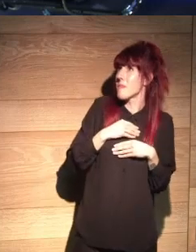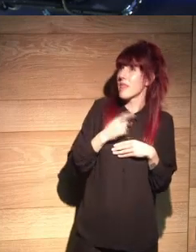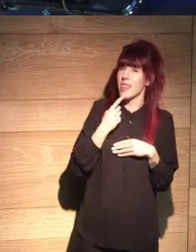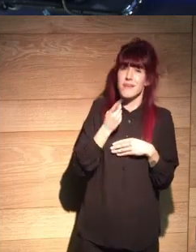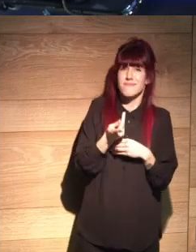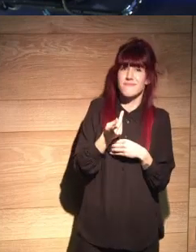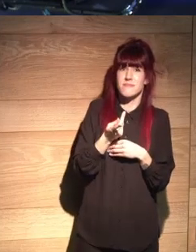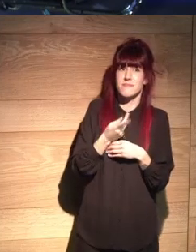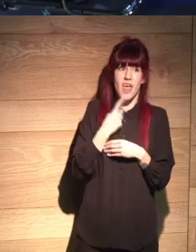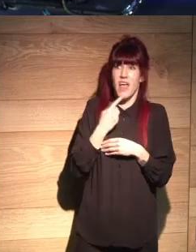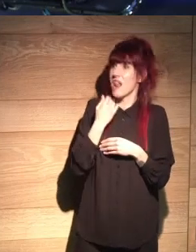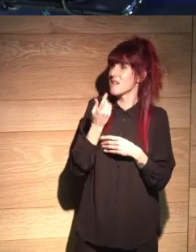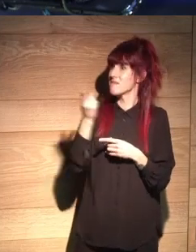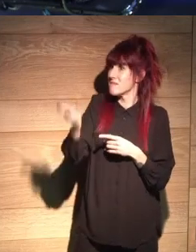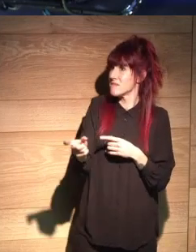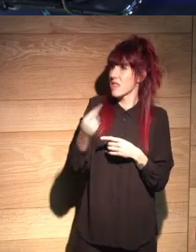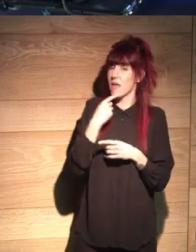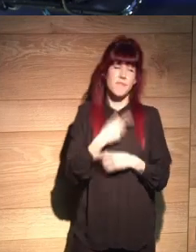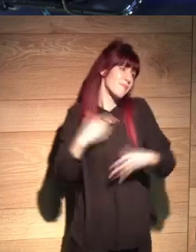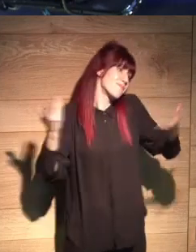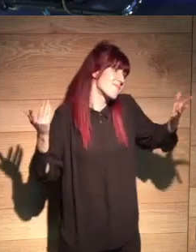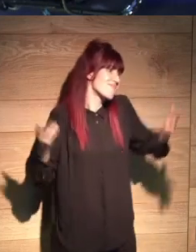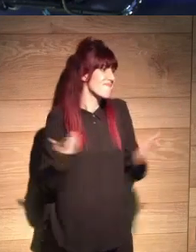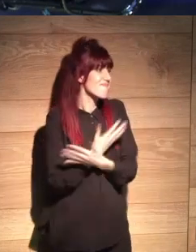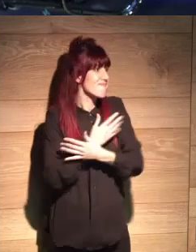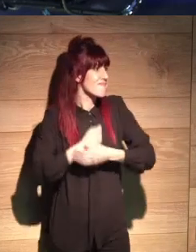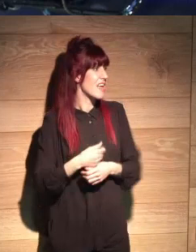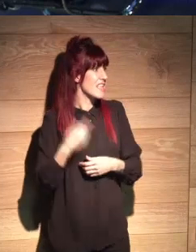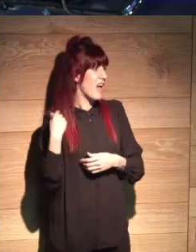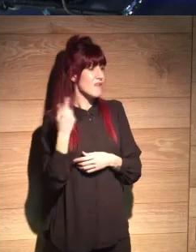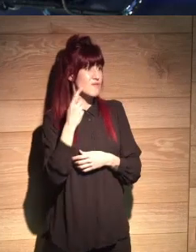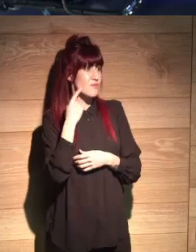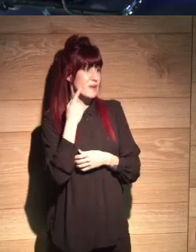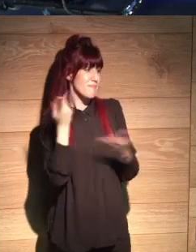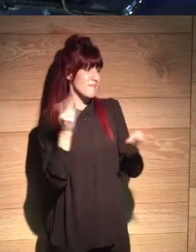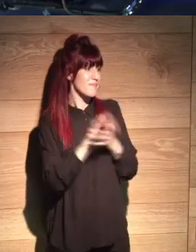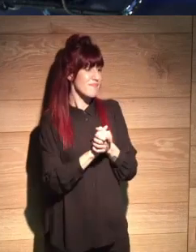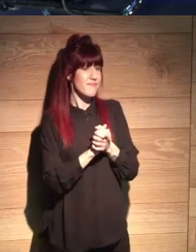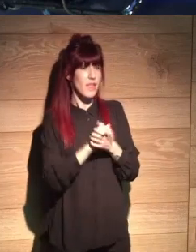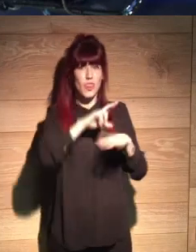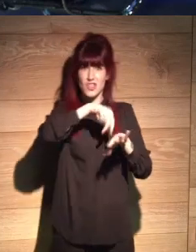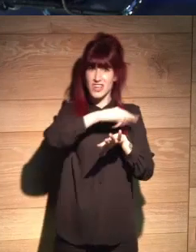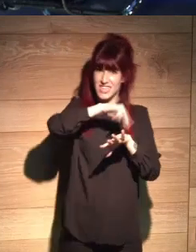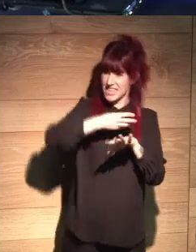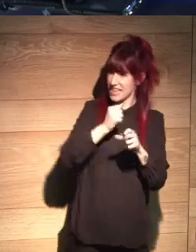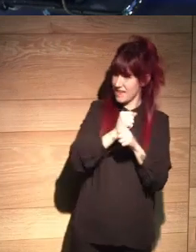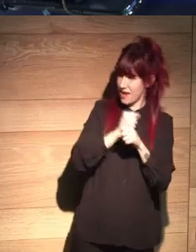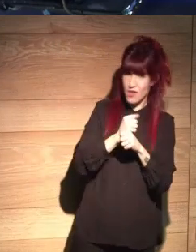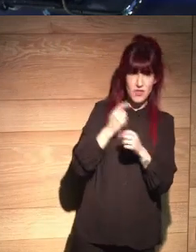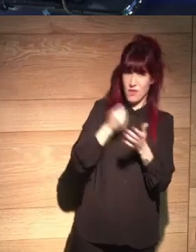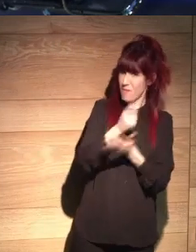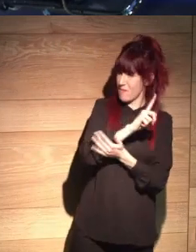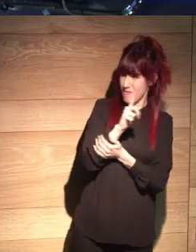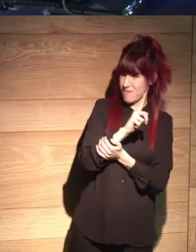You tell somebody and they say, well, I'm already used to doing that. Working